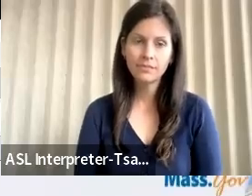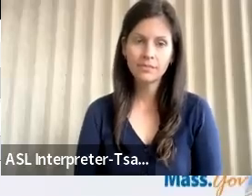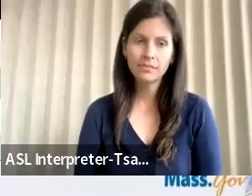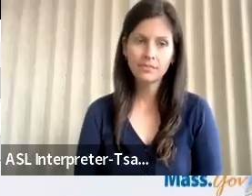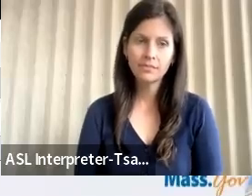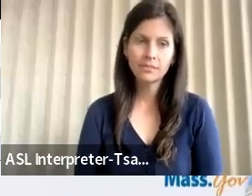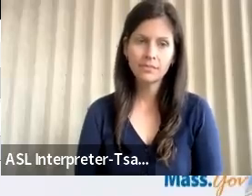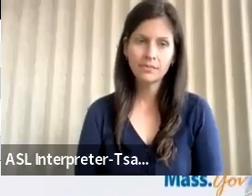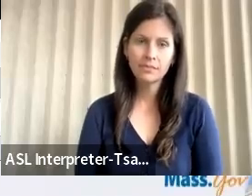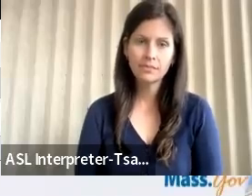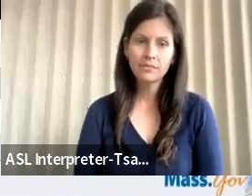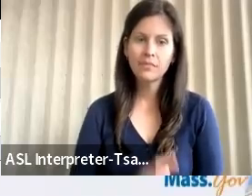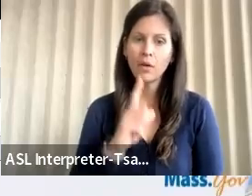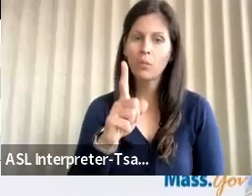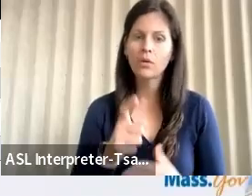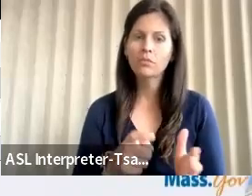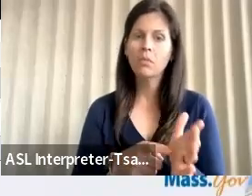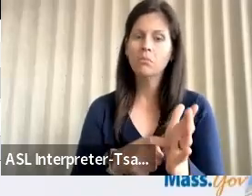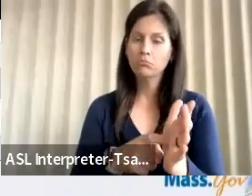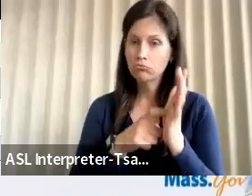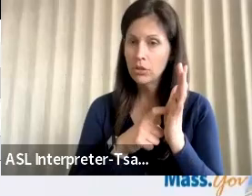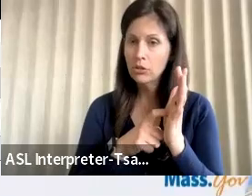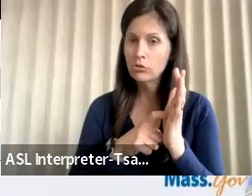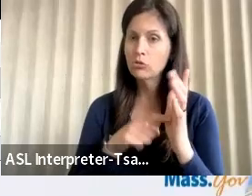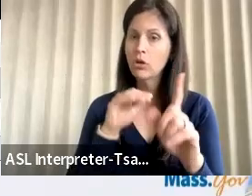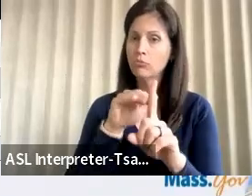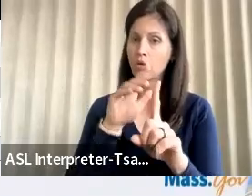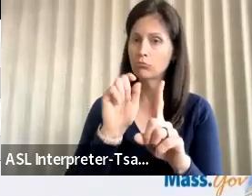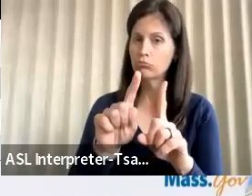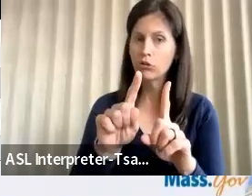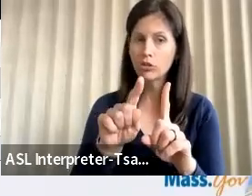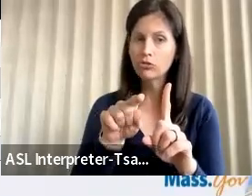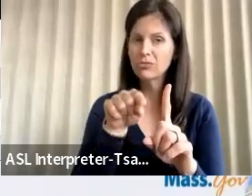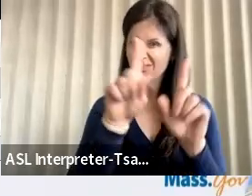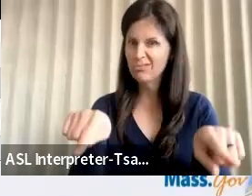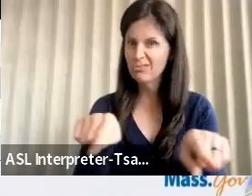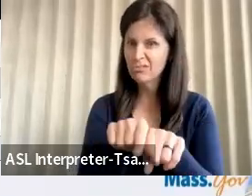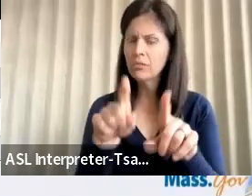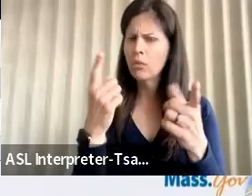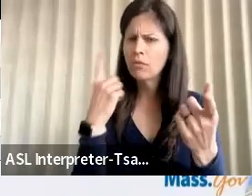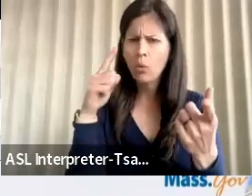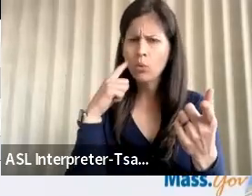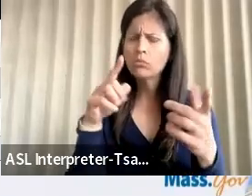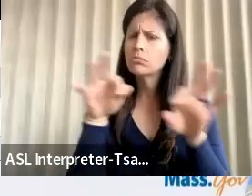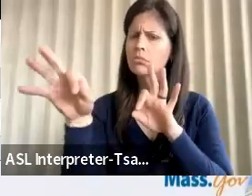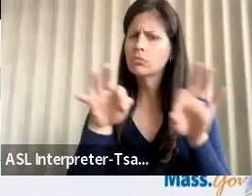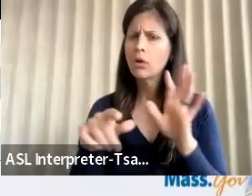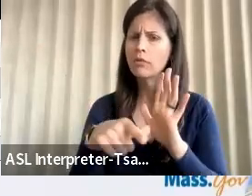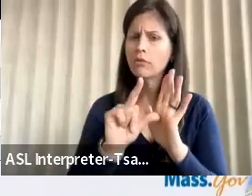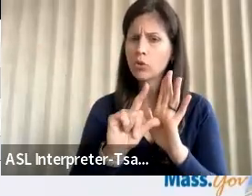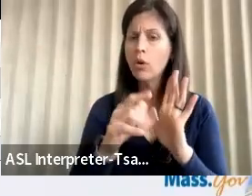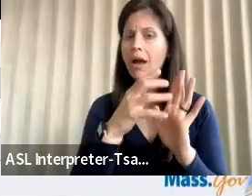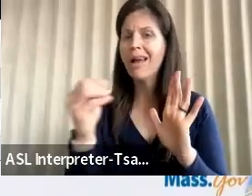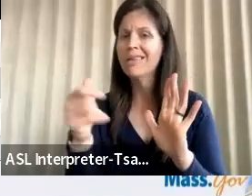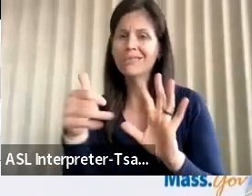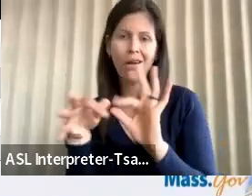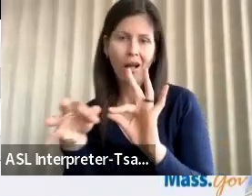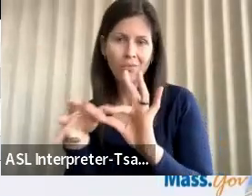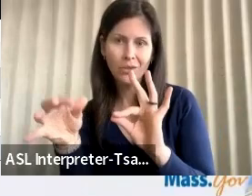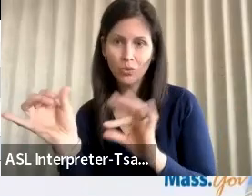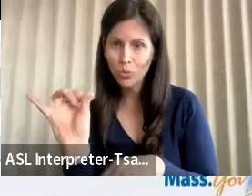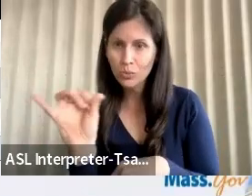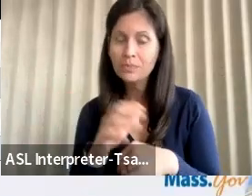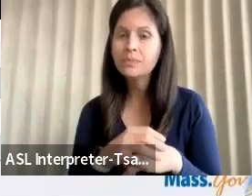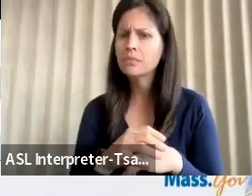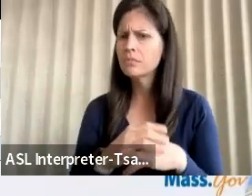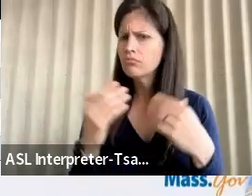There is one mandatory prompt on the screen to describe the review and other comments on the review. Let's